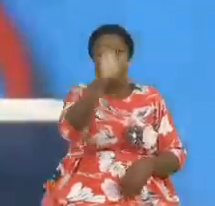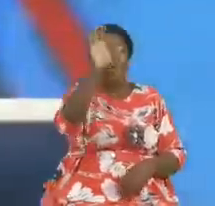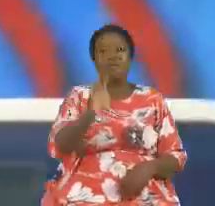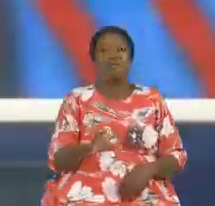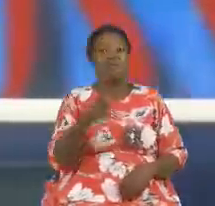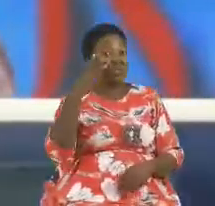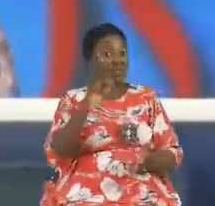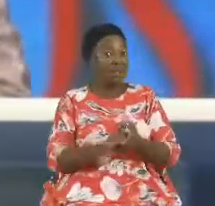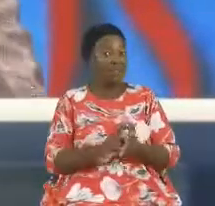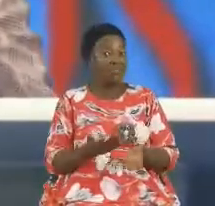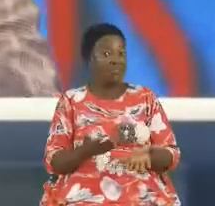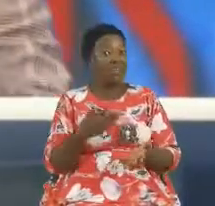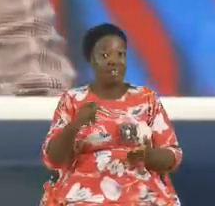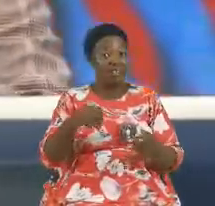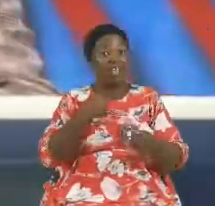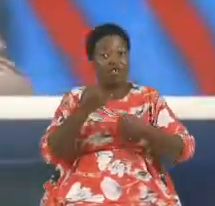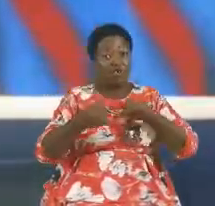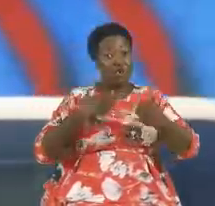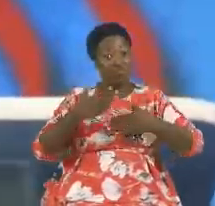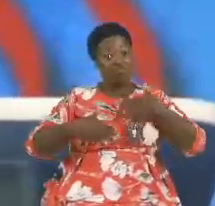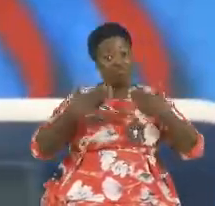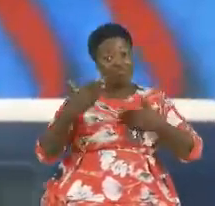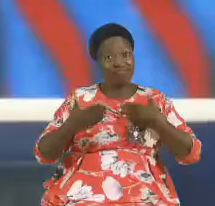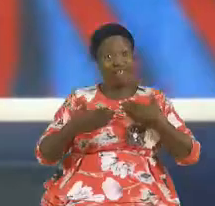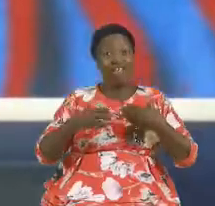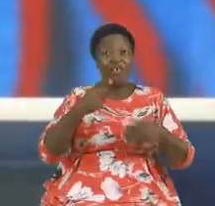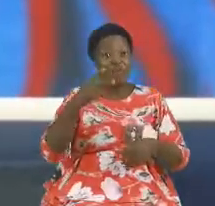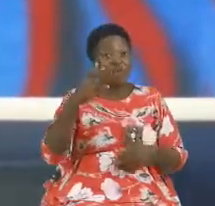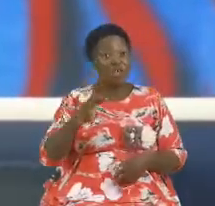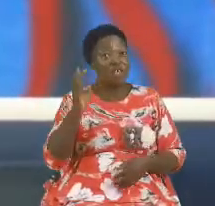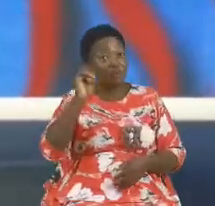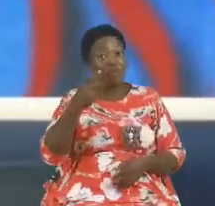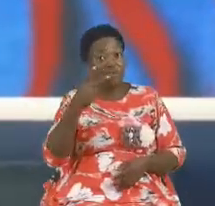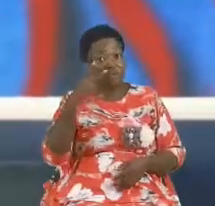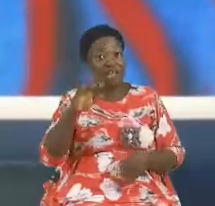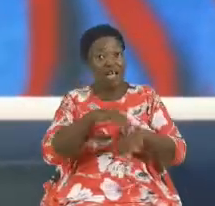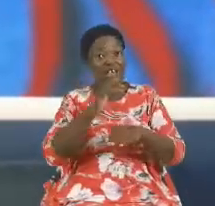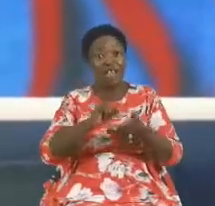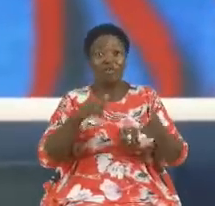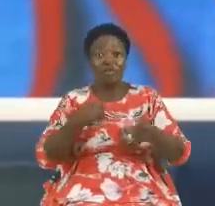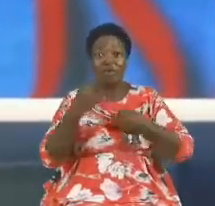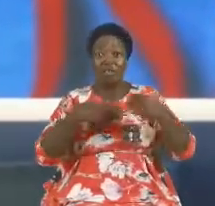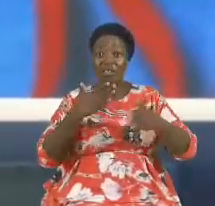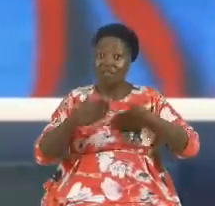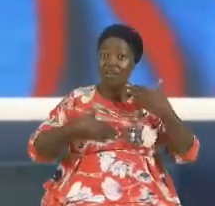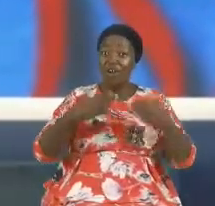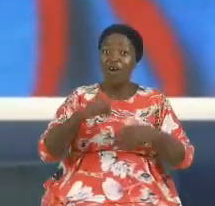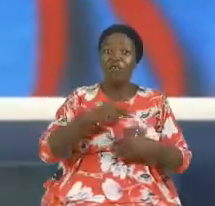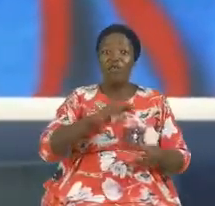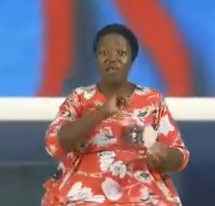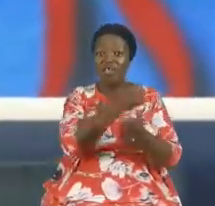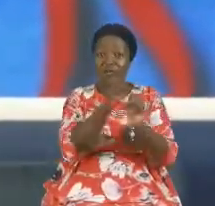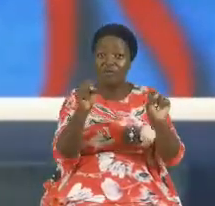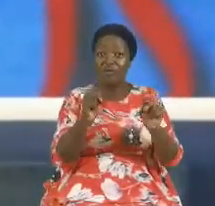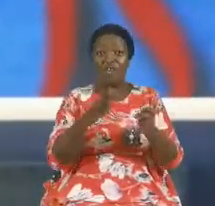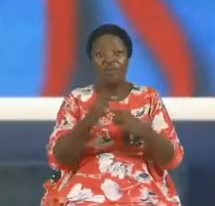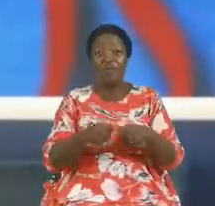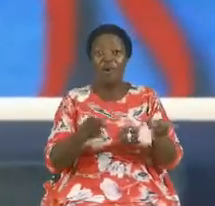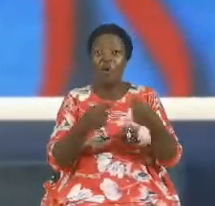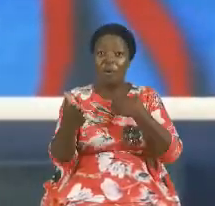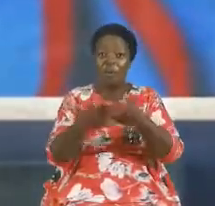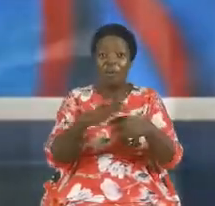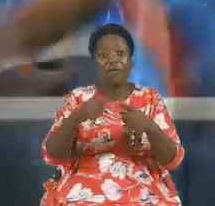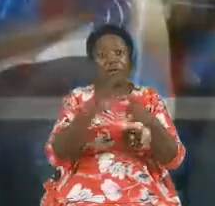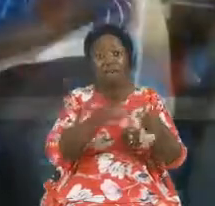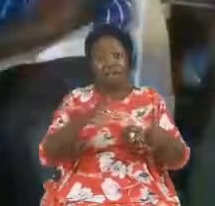set before him endured the cross. You see that? The joy. He was looking at the joy of our